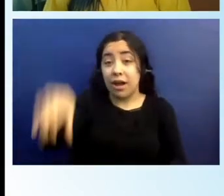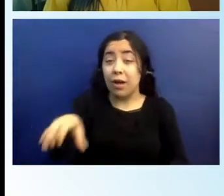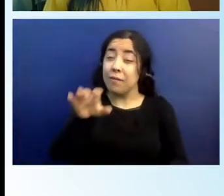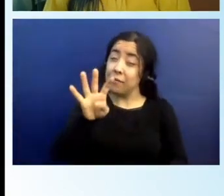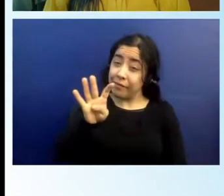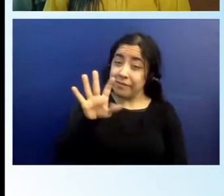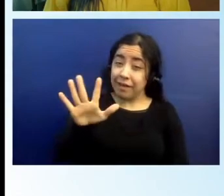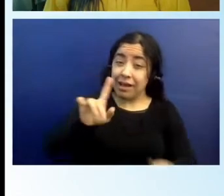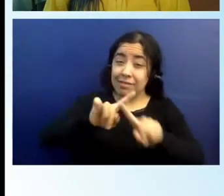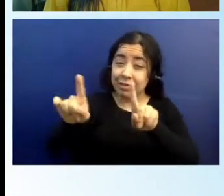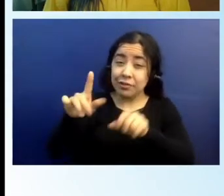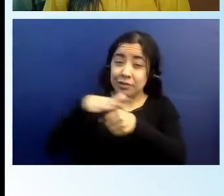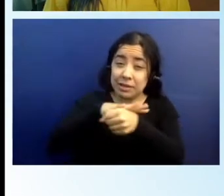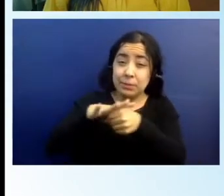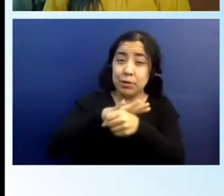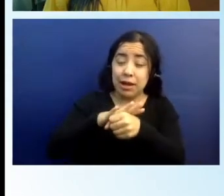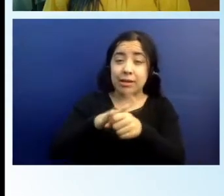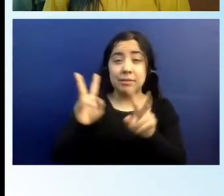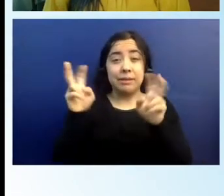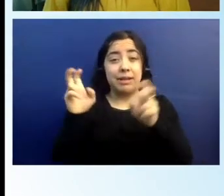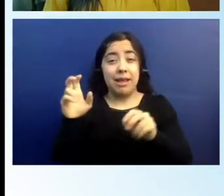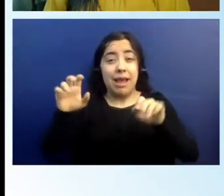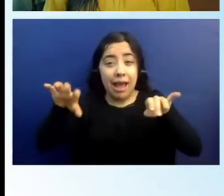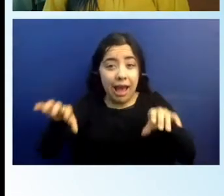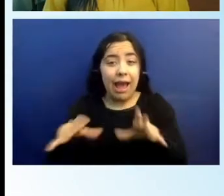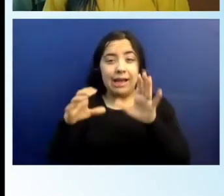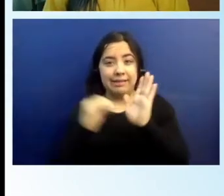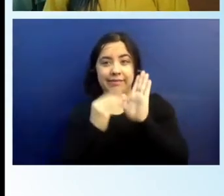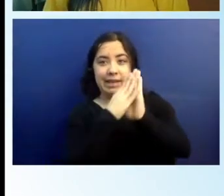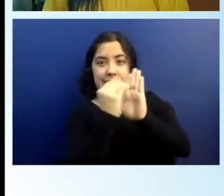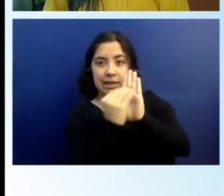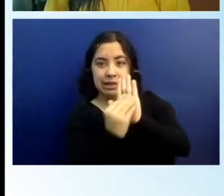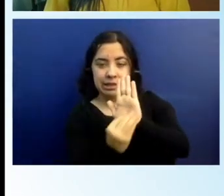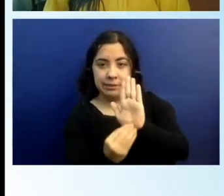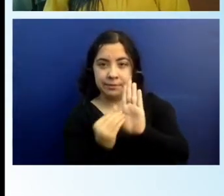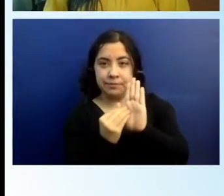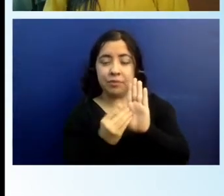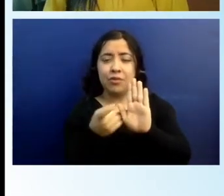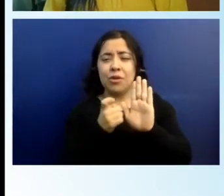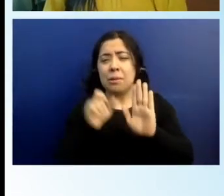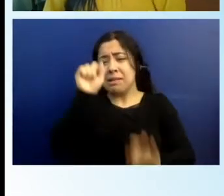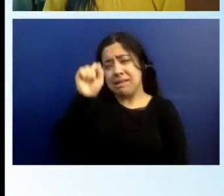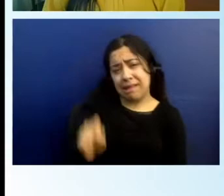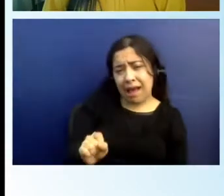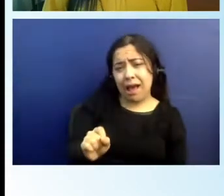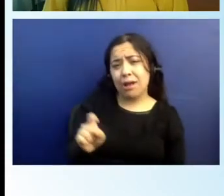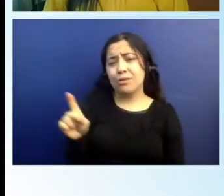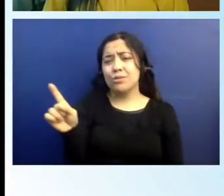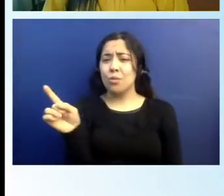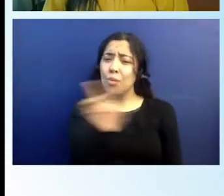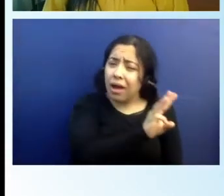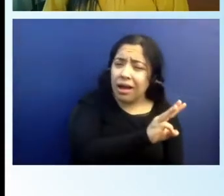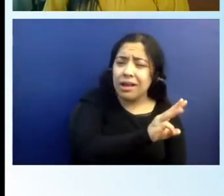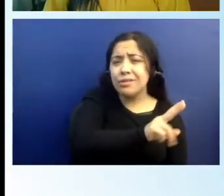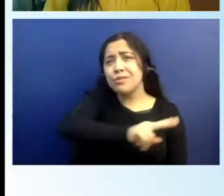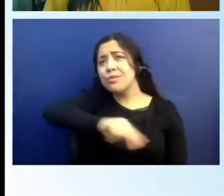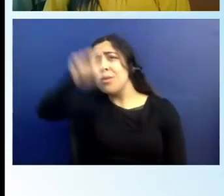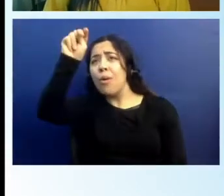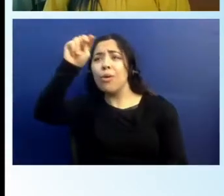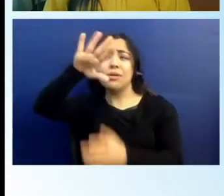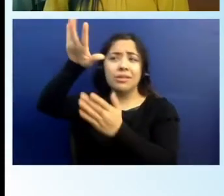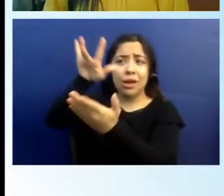neighborhoods have been activated, and from the south side to the west side to the north side to